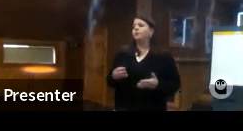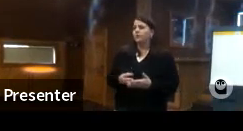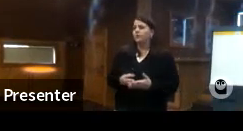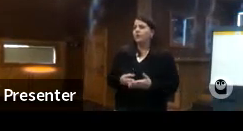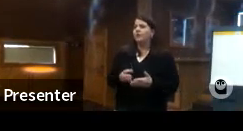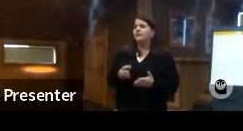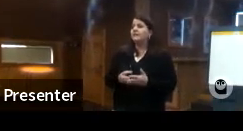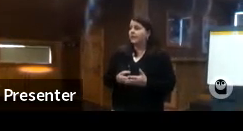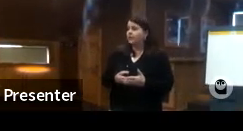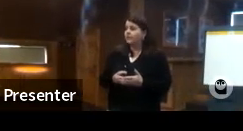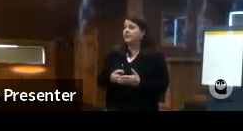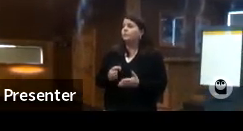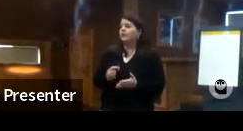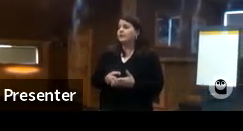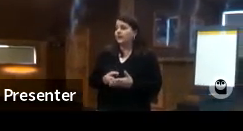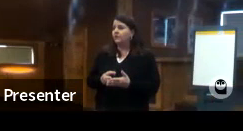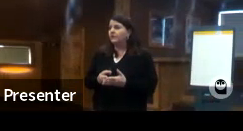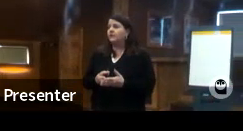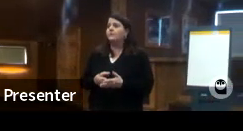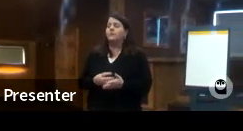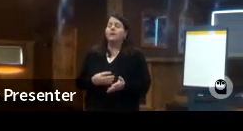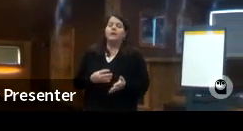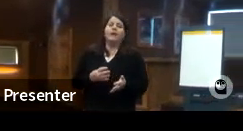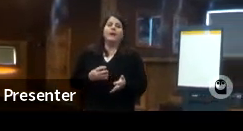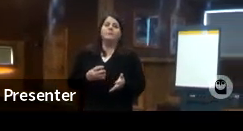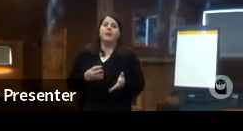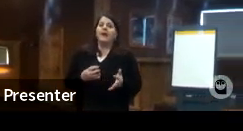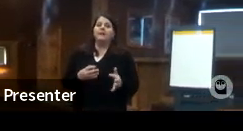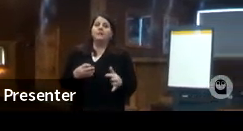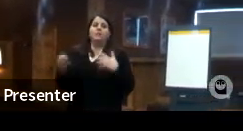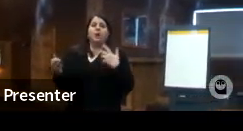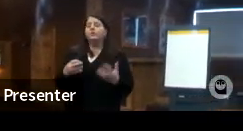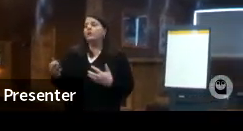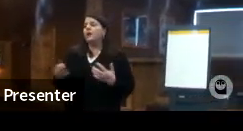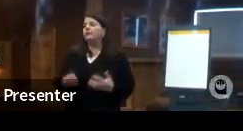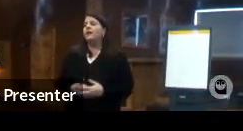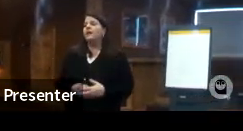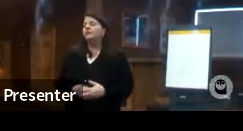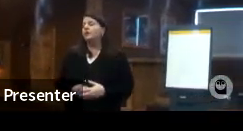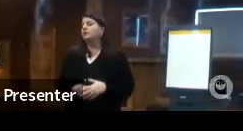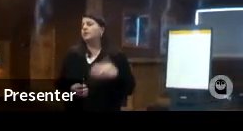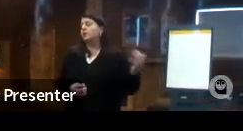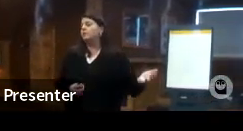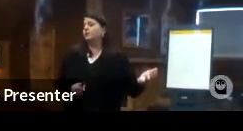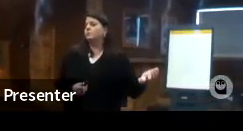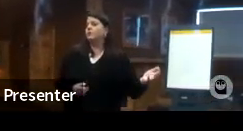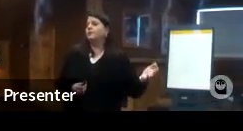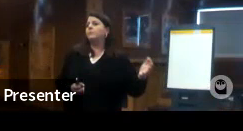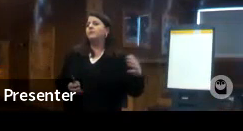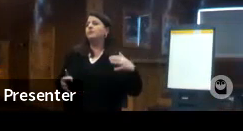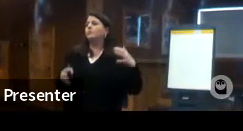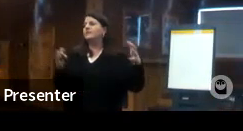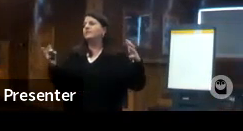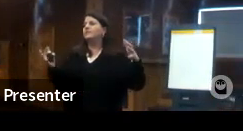who focused on teenagers, and we had a teenage victim. And talked to her at length. She also had some law enforcement